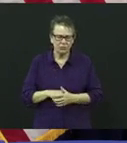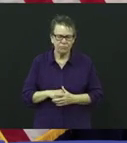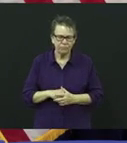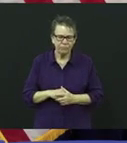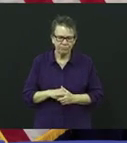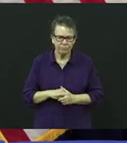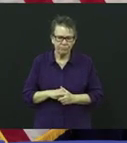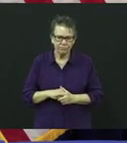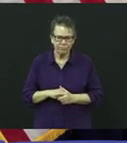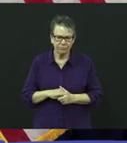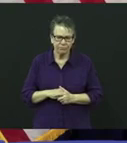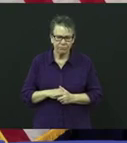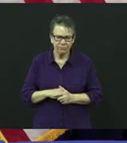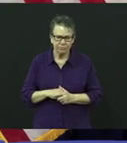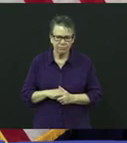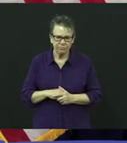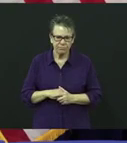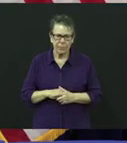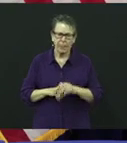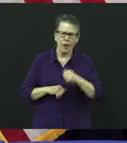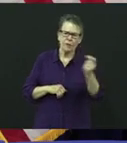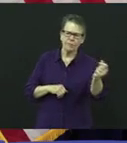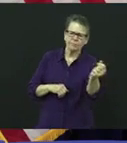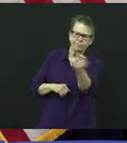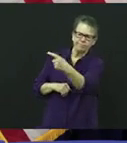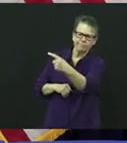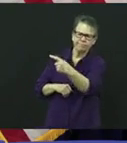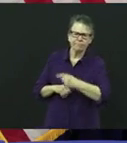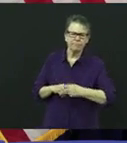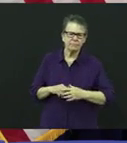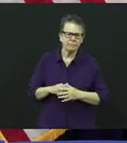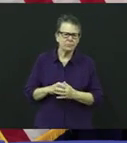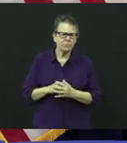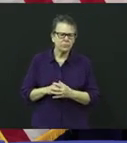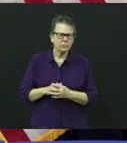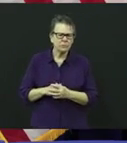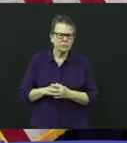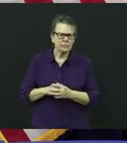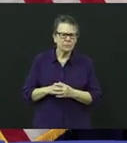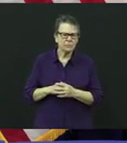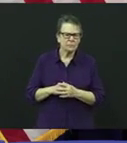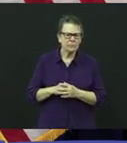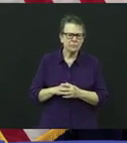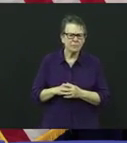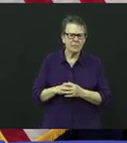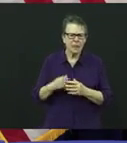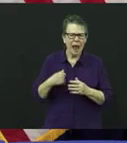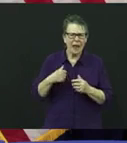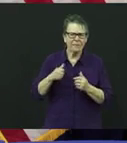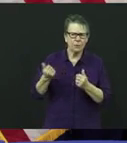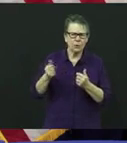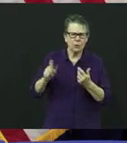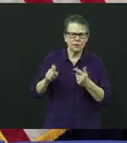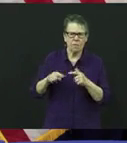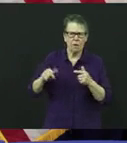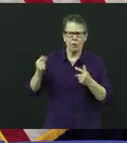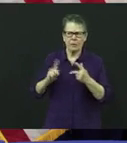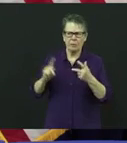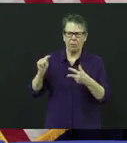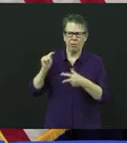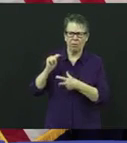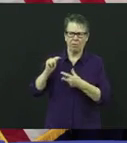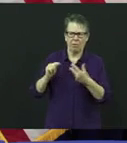ask a question for Catherine Landergan, and I have one from Elise Young, if that's okay, if I can throw those in. So first, on the data collection, with